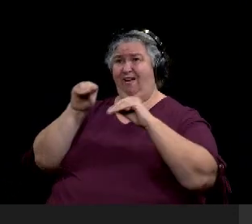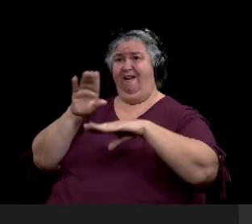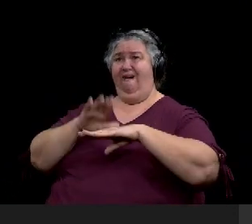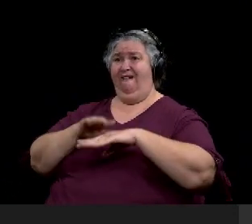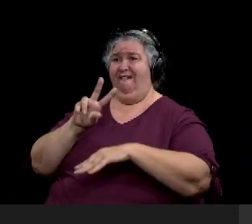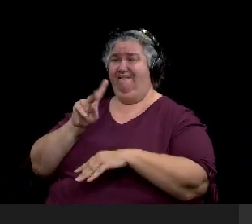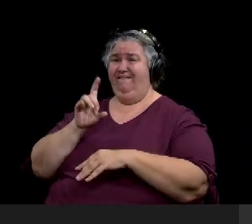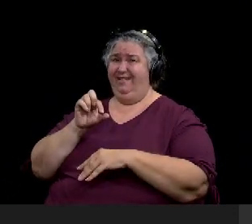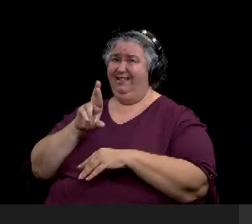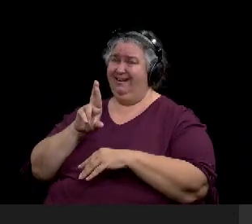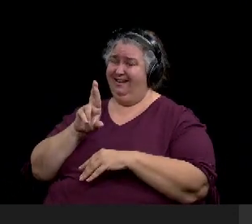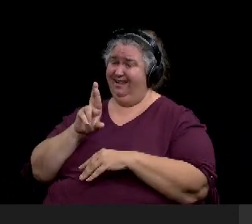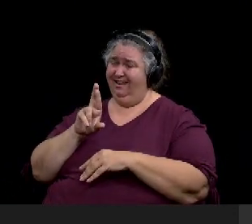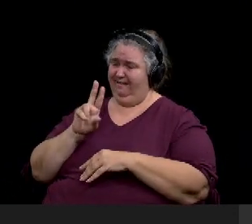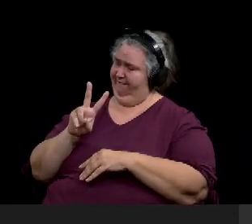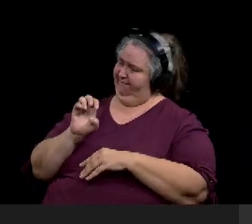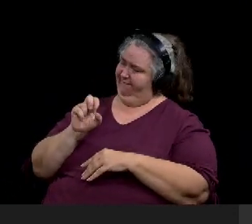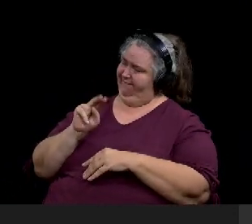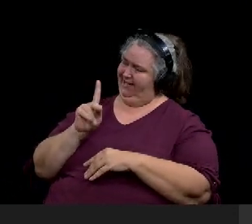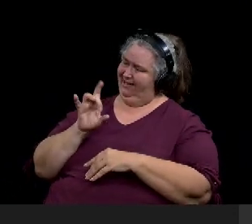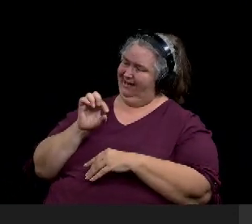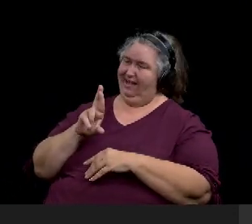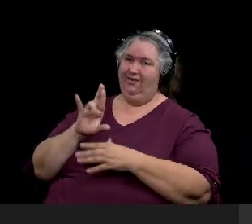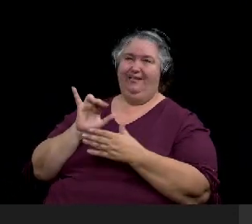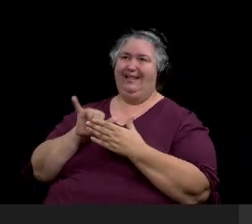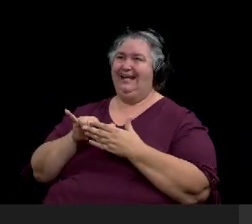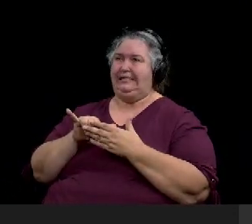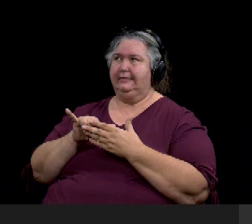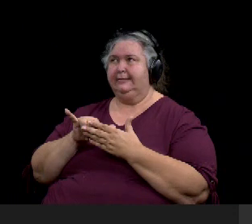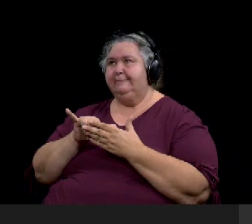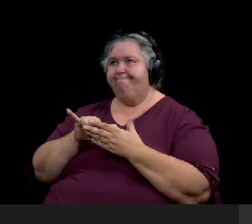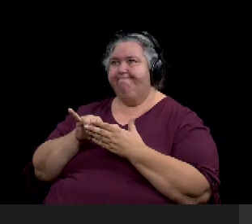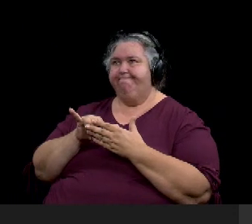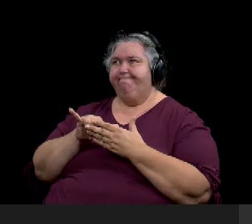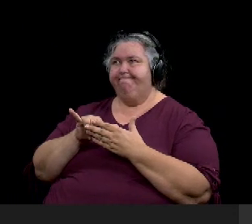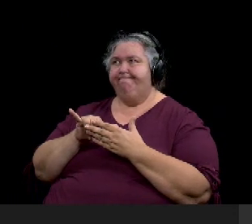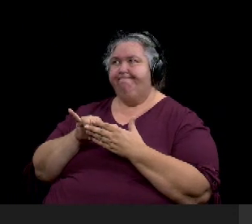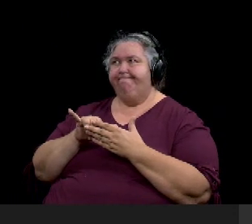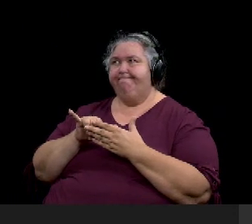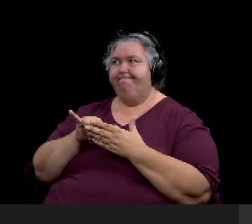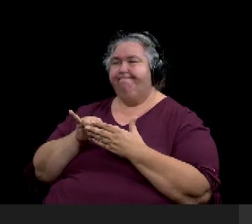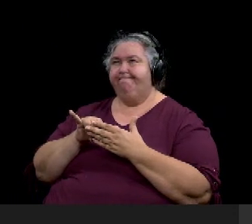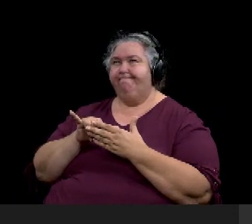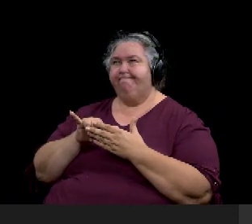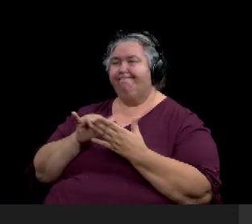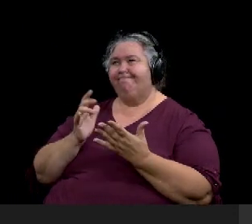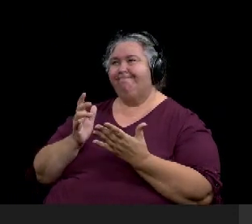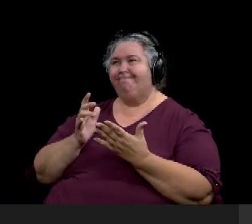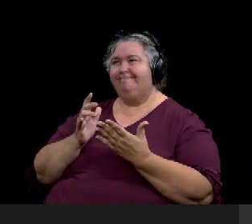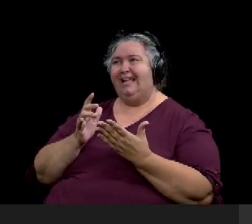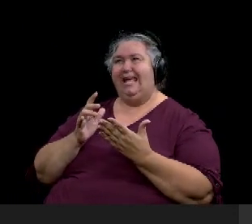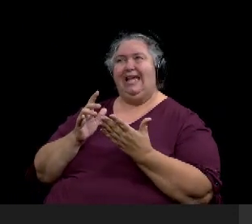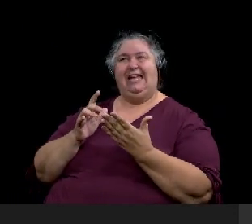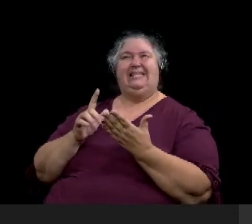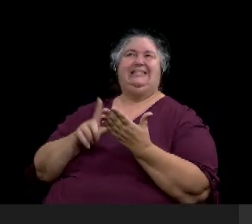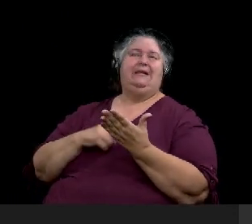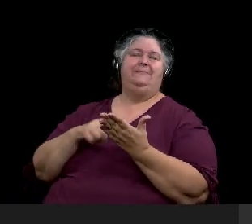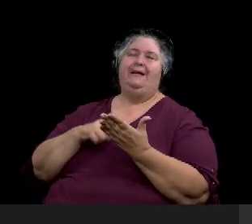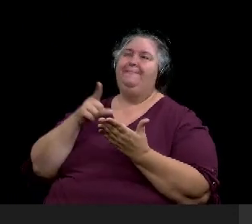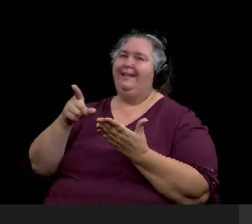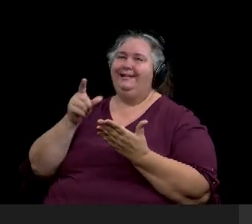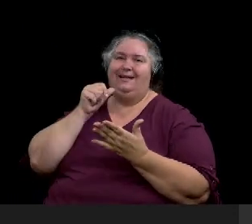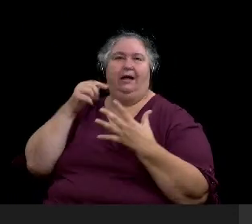ventilator, that leads to, that's the last step before the patient's death. It's not that the ventilator leads to death. It's simply that they are not able